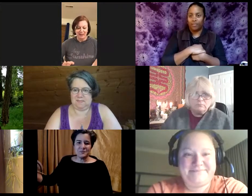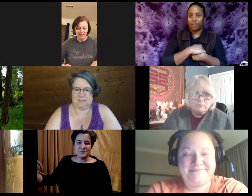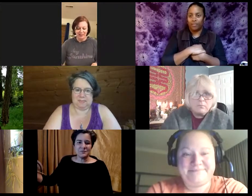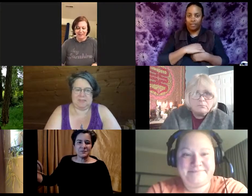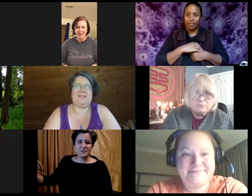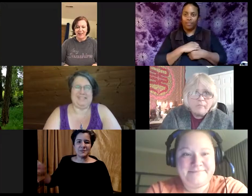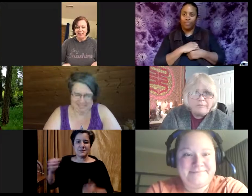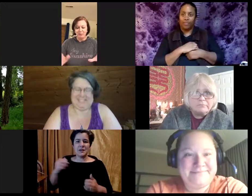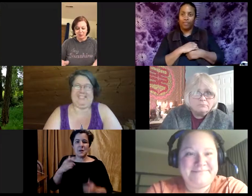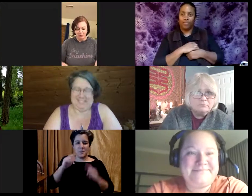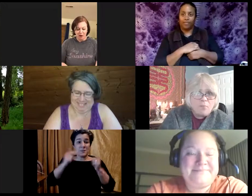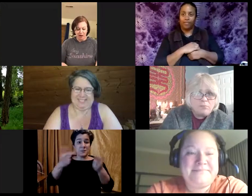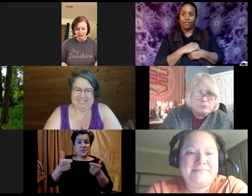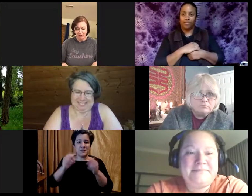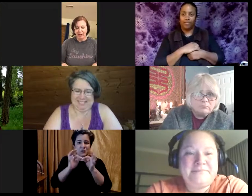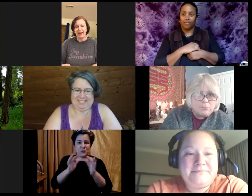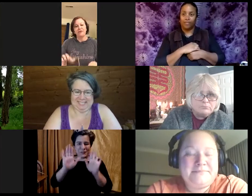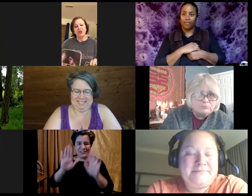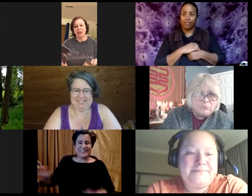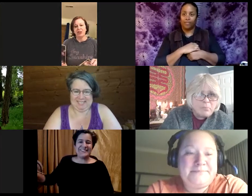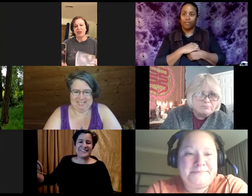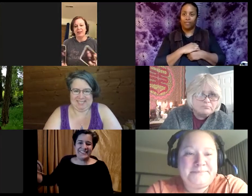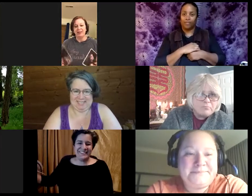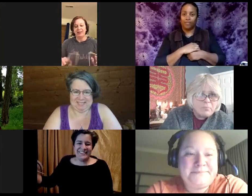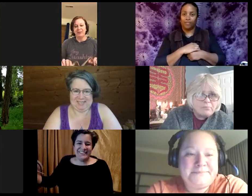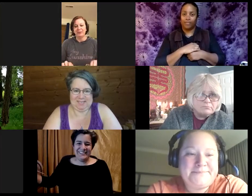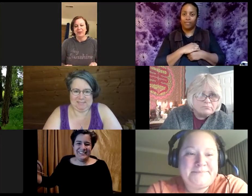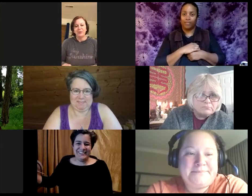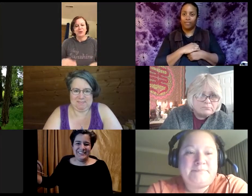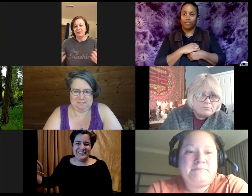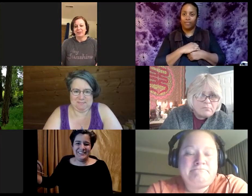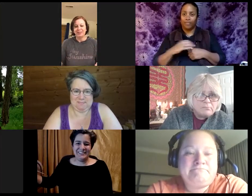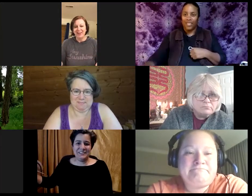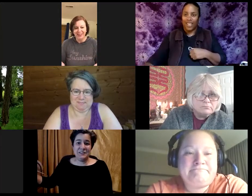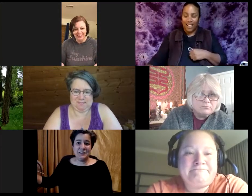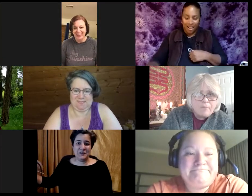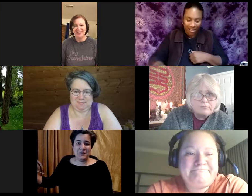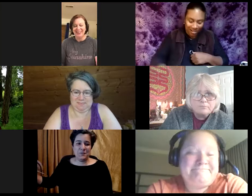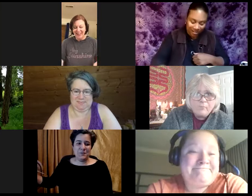of messages. I did pull some cards and I got rejection and healing, which is,